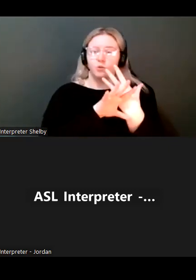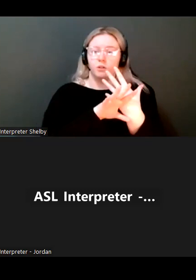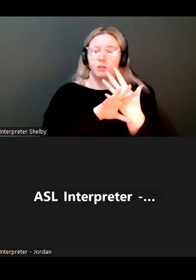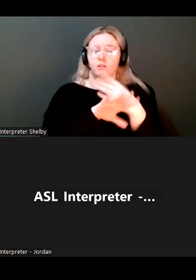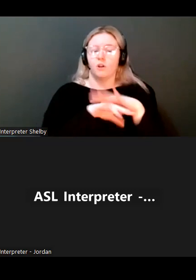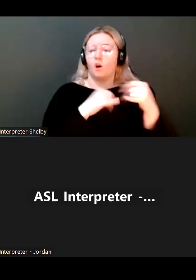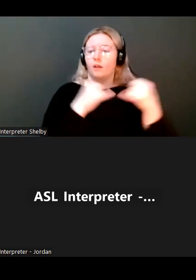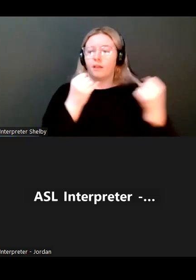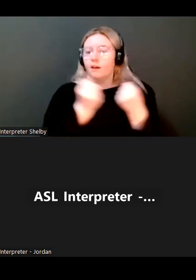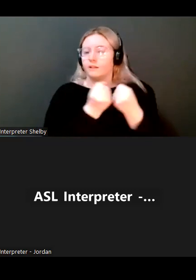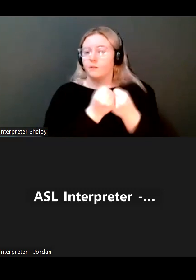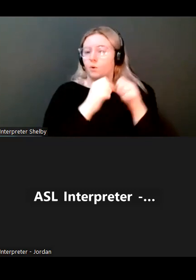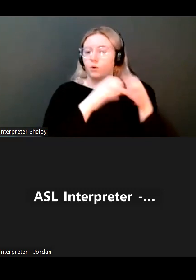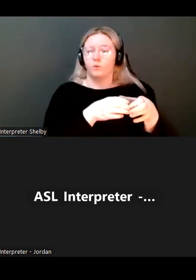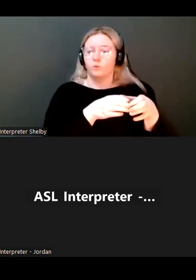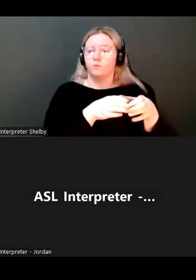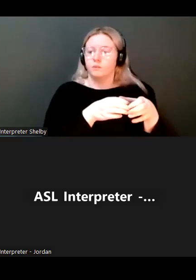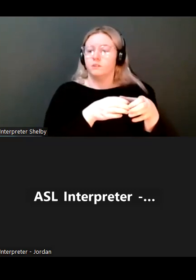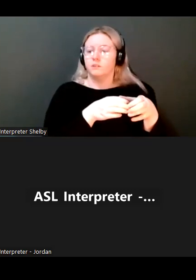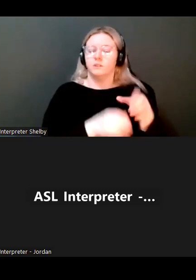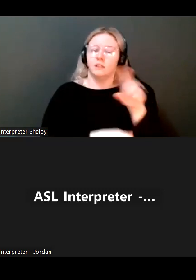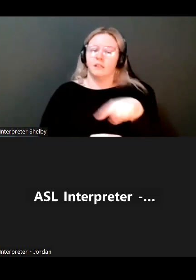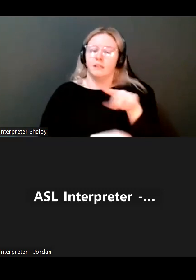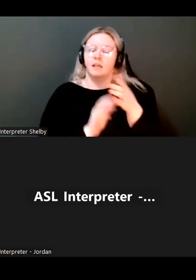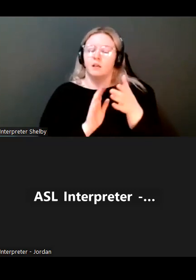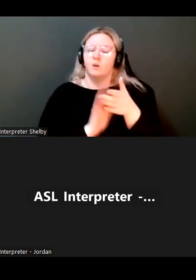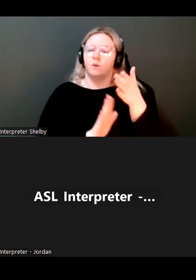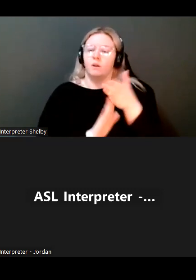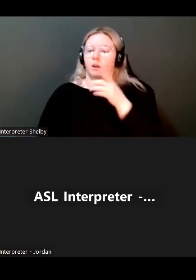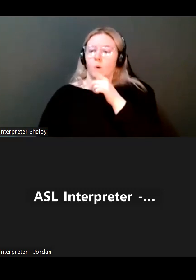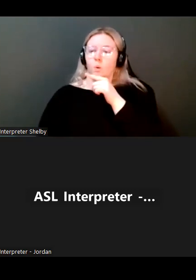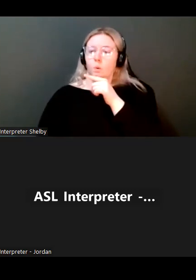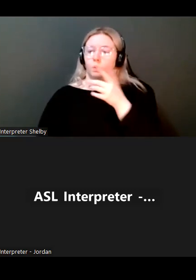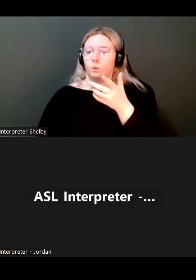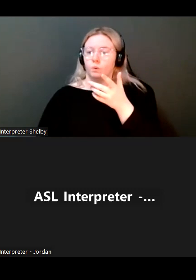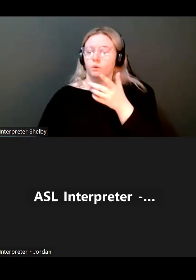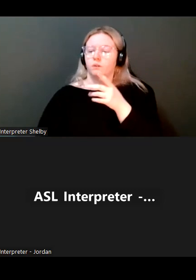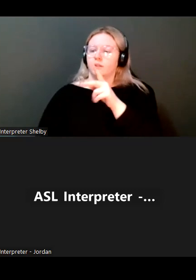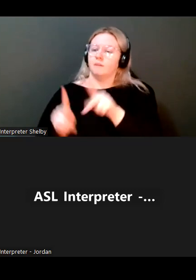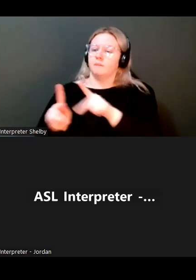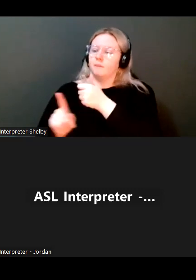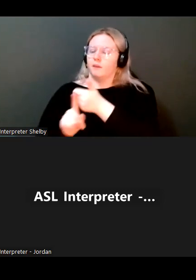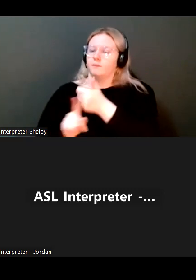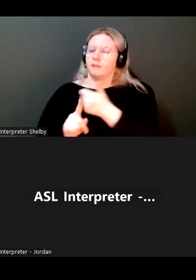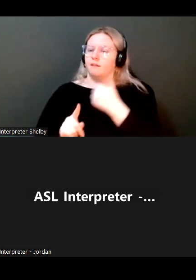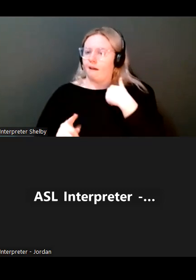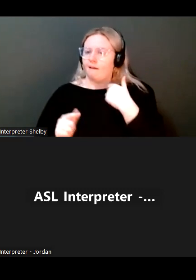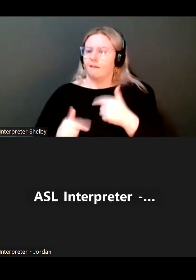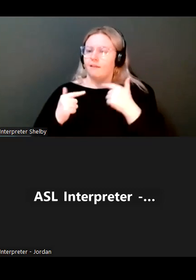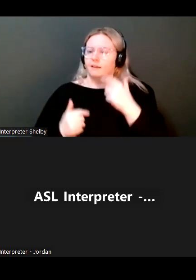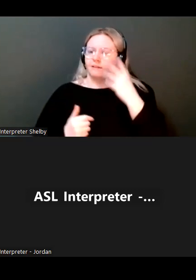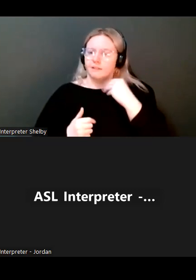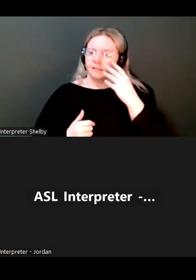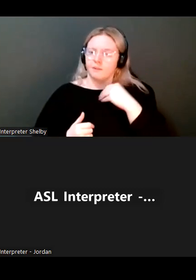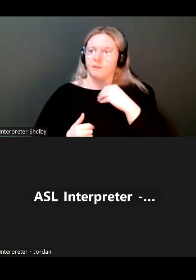peer support groups. And so it's basically run by and for people who have lived experience, who had,